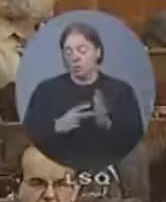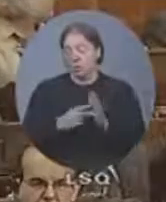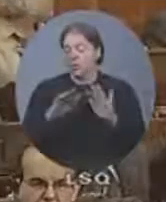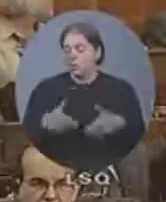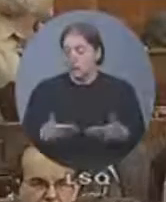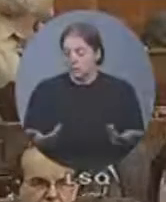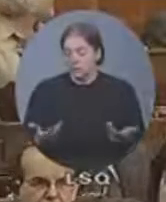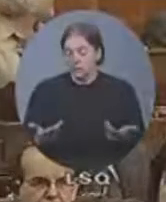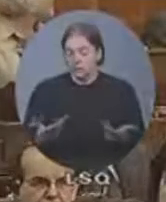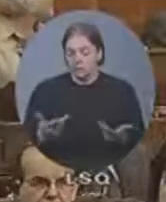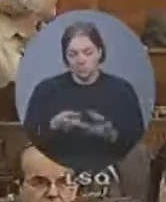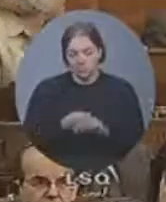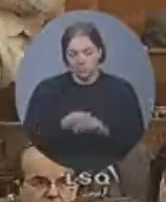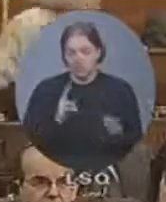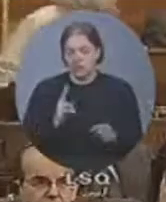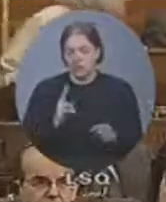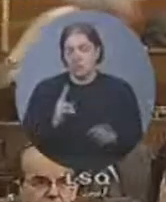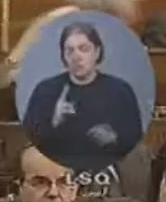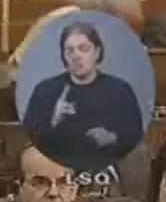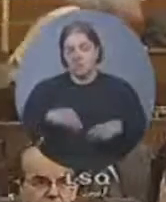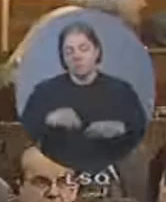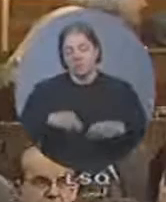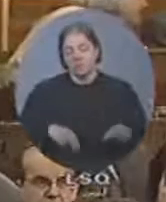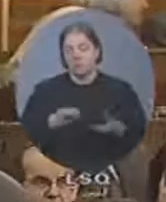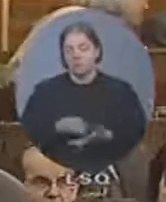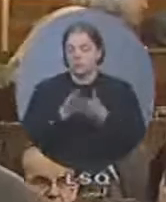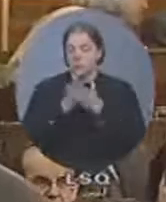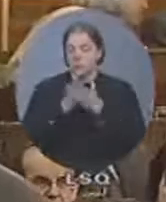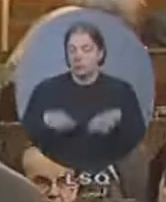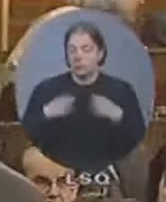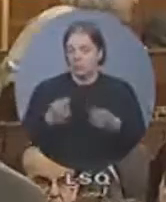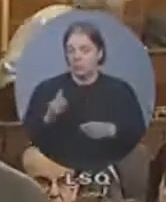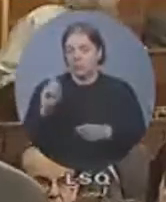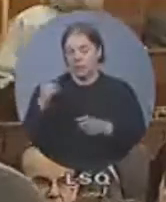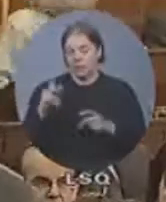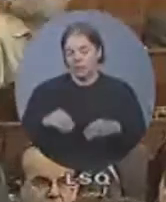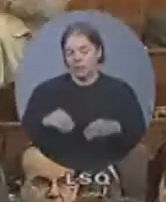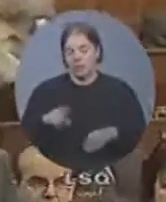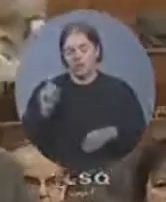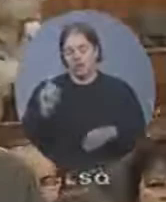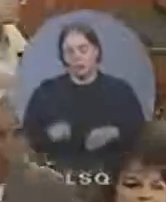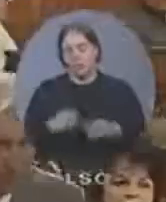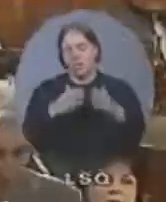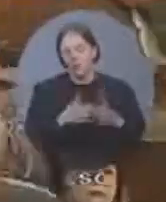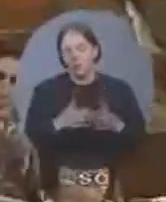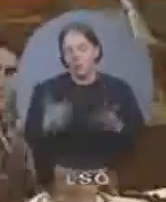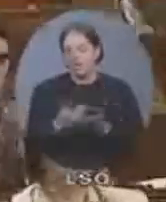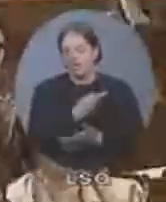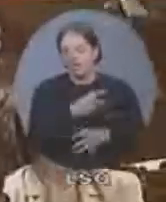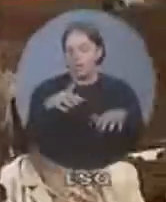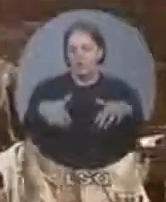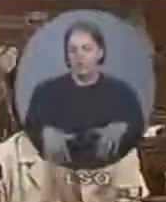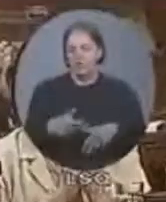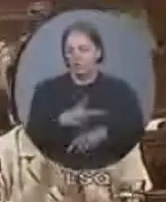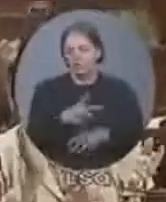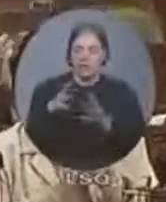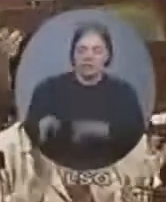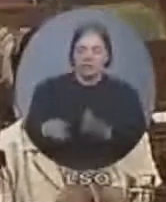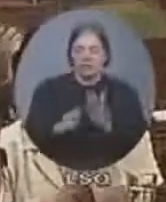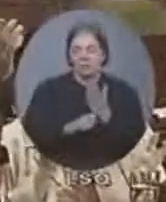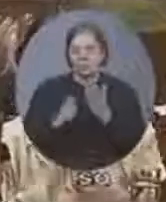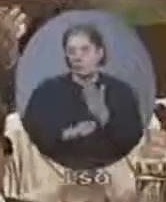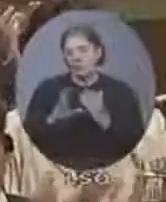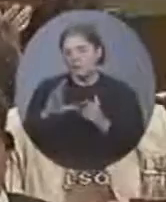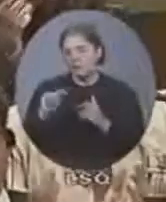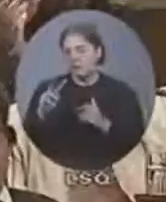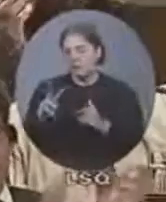secret documents that were left in an unsecured area. Will this minister not